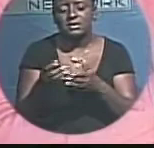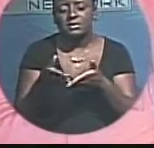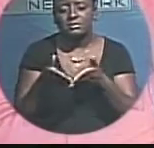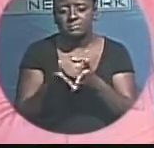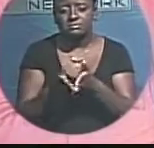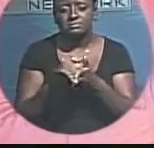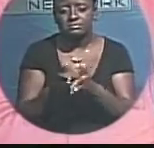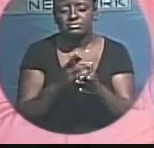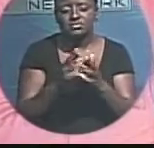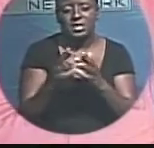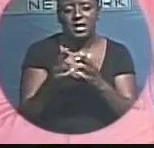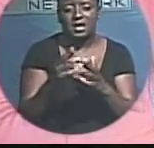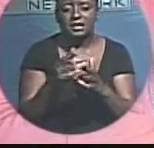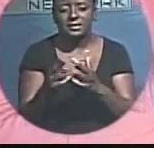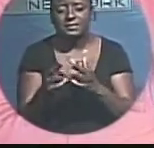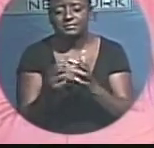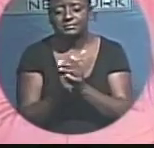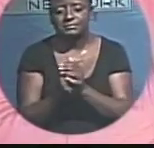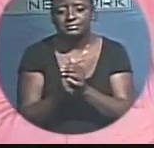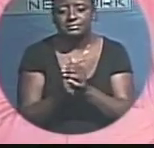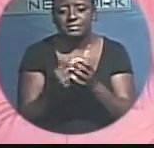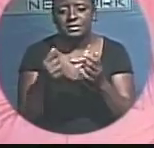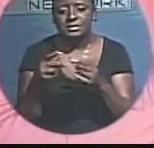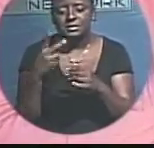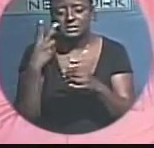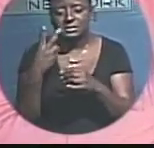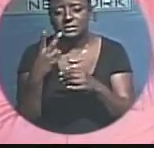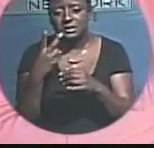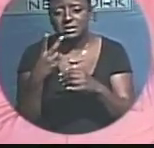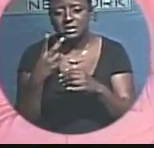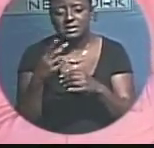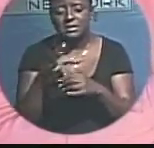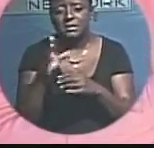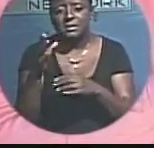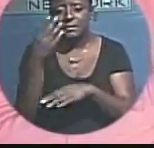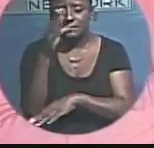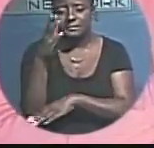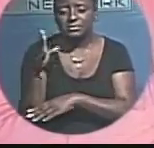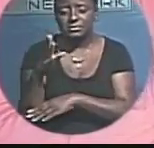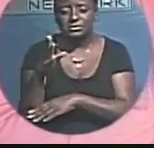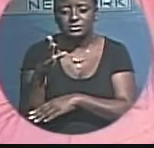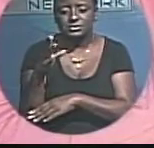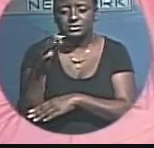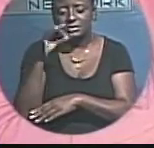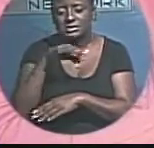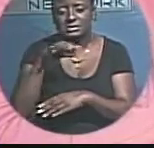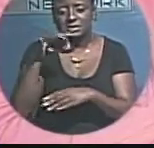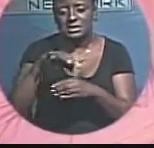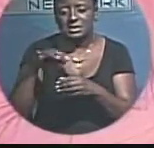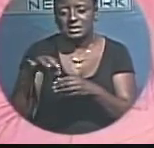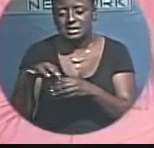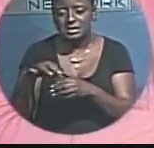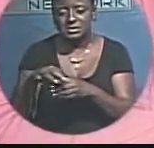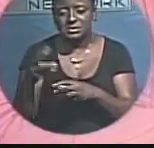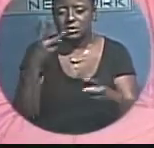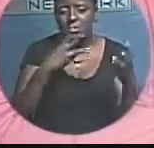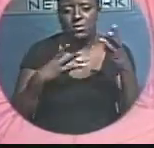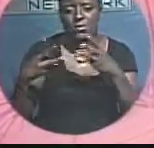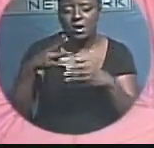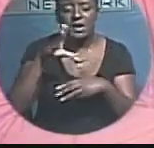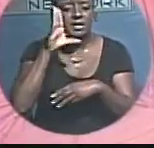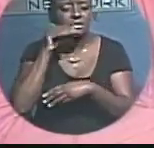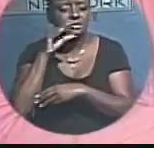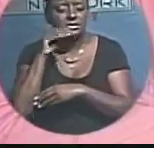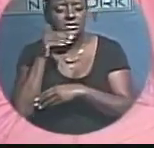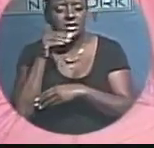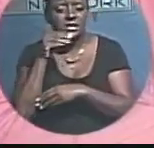Also go and check the bushes and our blue holes and our inland blue holes, and also to get some wild duck hunting, also some wild hog hunting